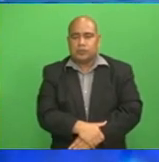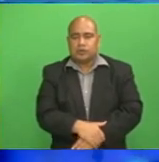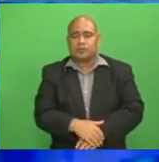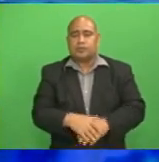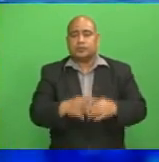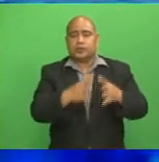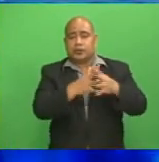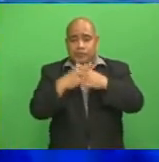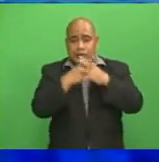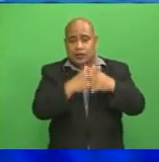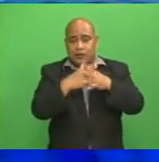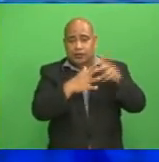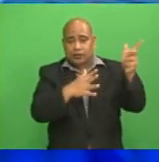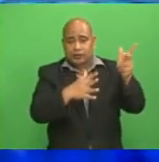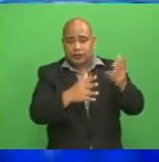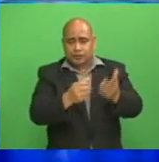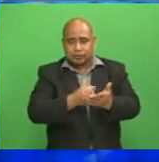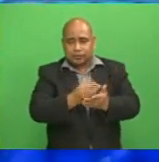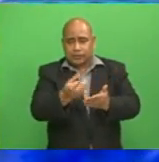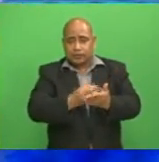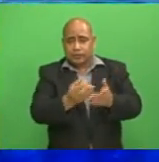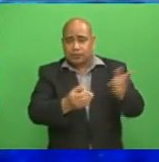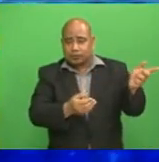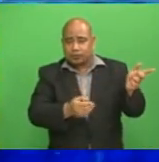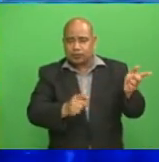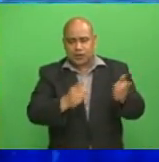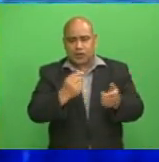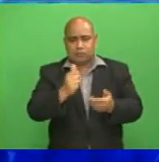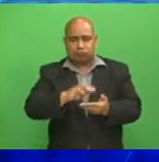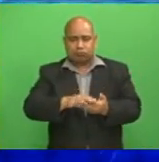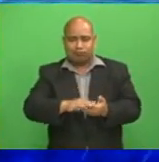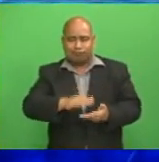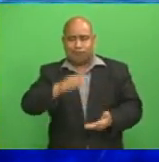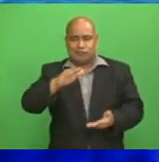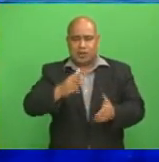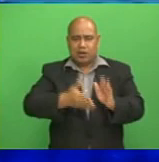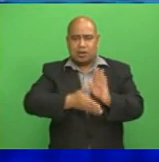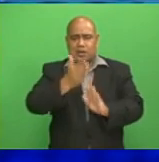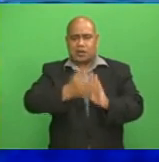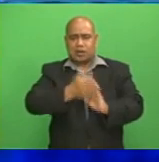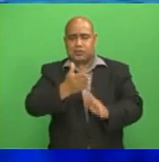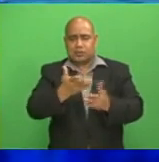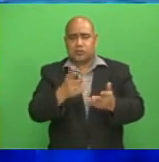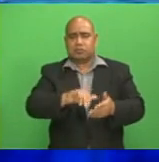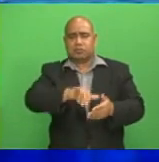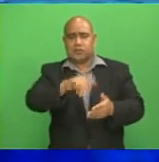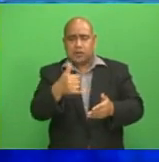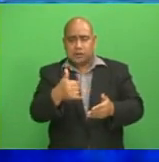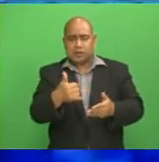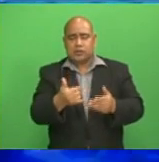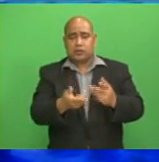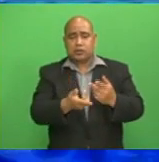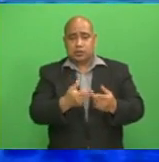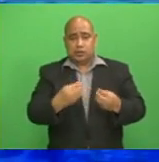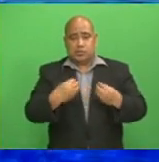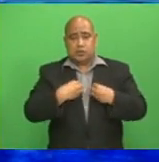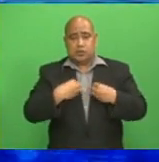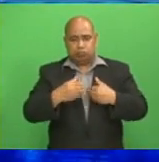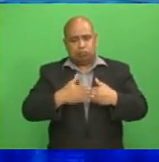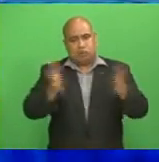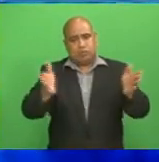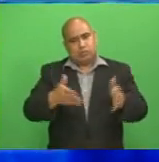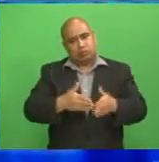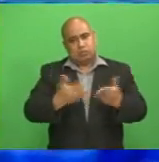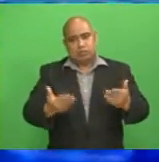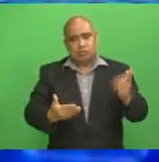increased by the highest percentage on record in May after 2 straight months of sharp declines as businesses reopened. This has been presented